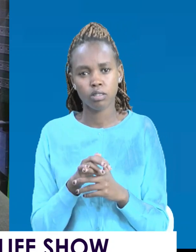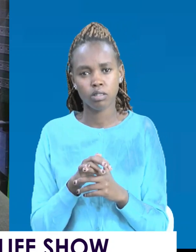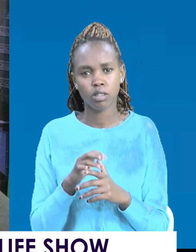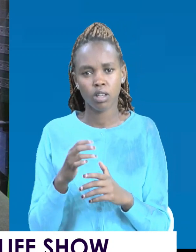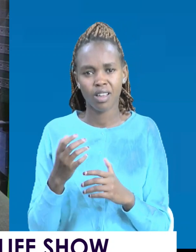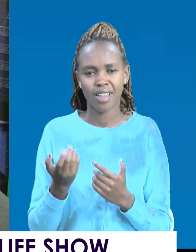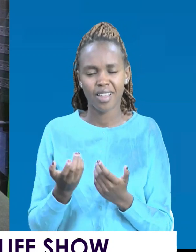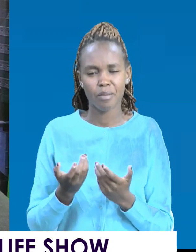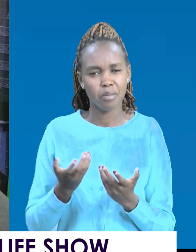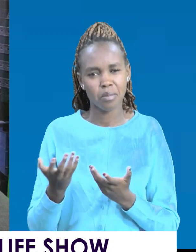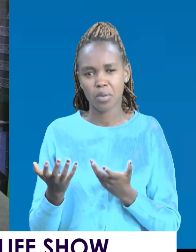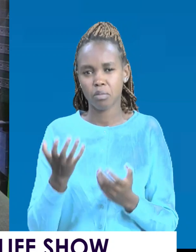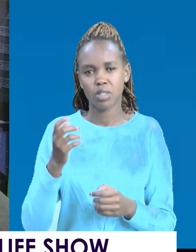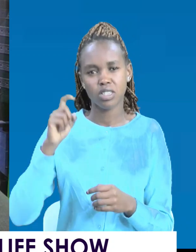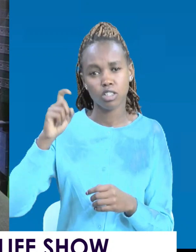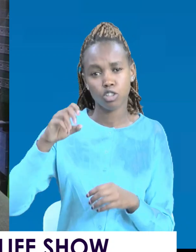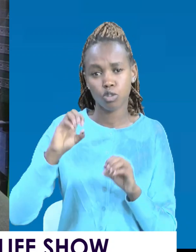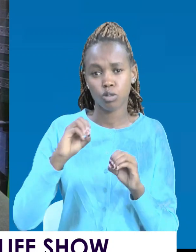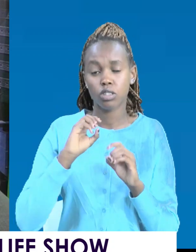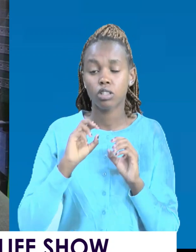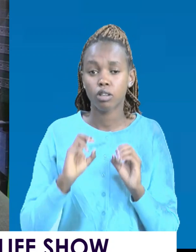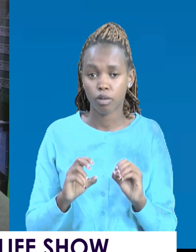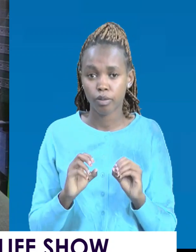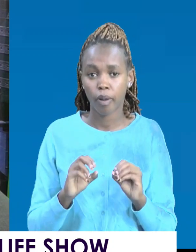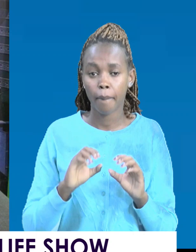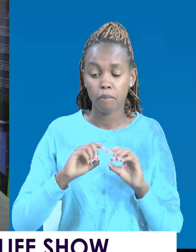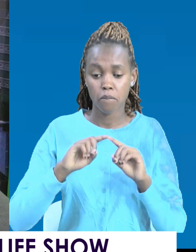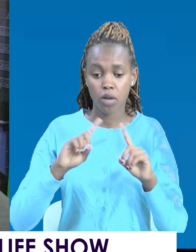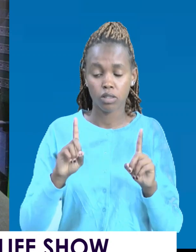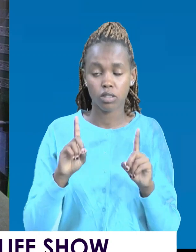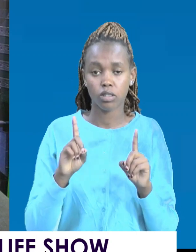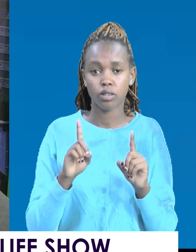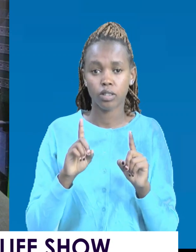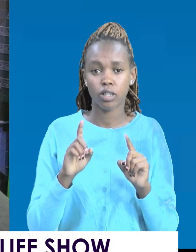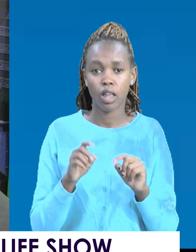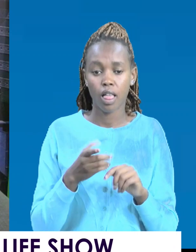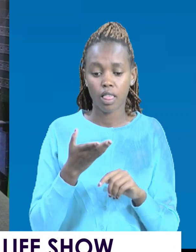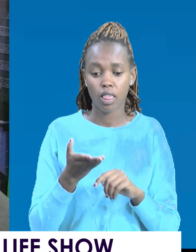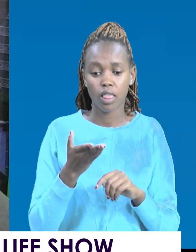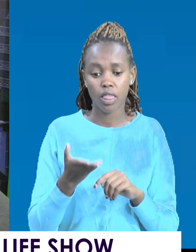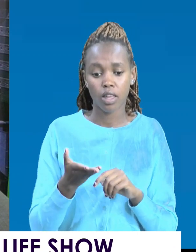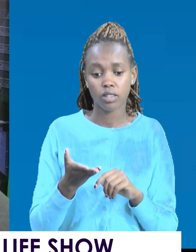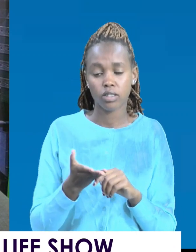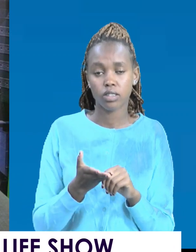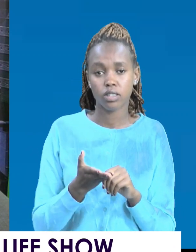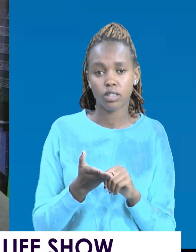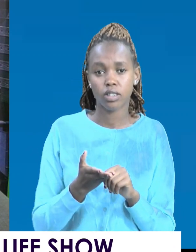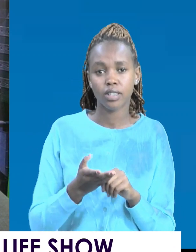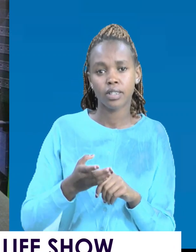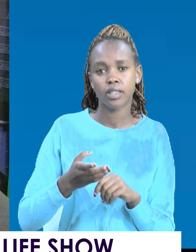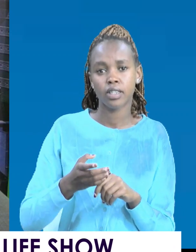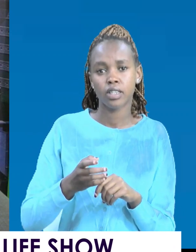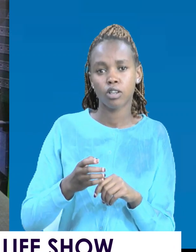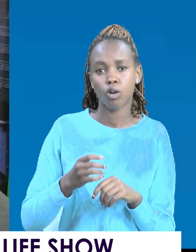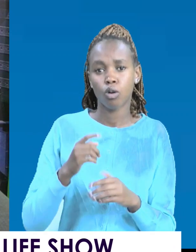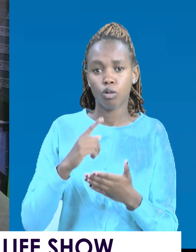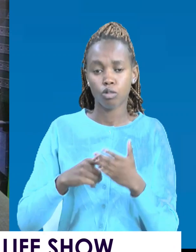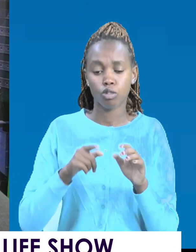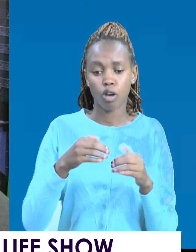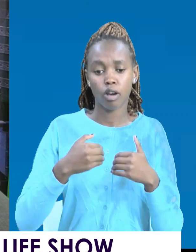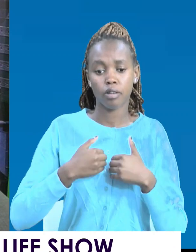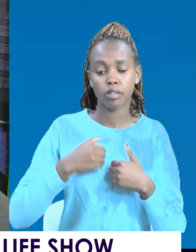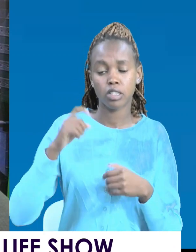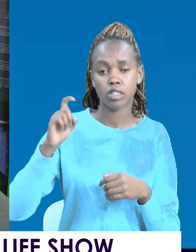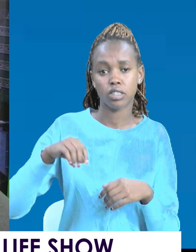don't need that ministry. But I trust you me, that kind of ministry is needed somewhere. The job, the talent